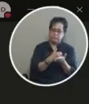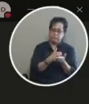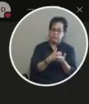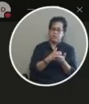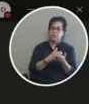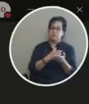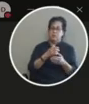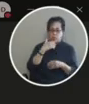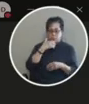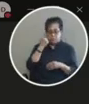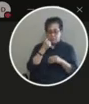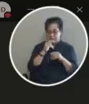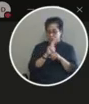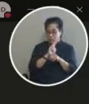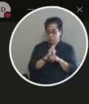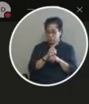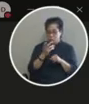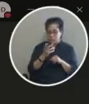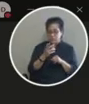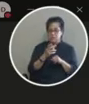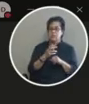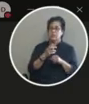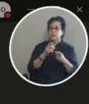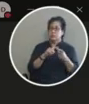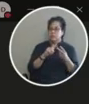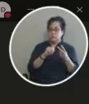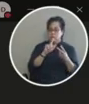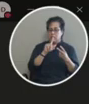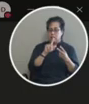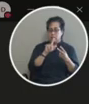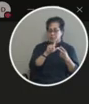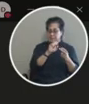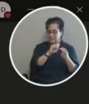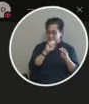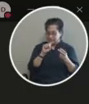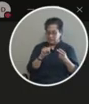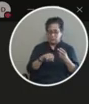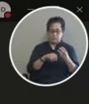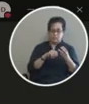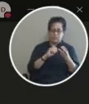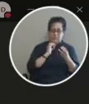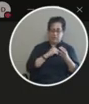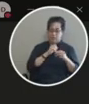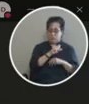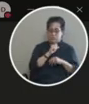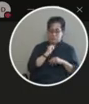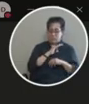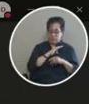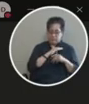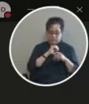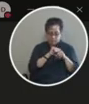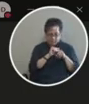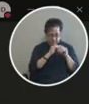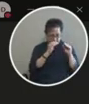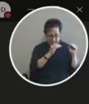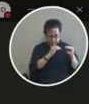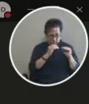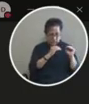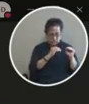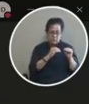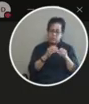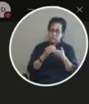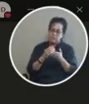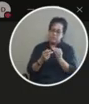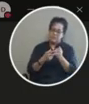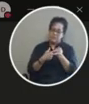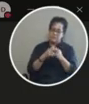in best practices that were never done before. We did Lean Six Sigma initiatives that our staff was trained to do and saved the city